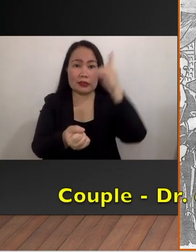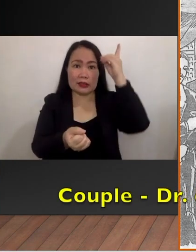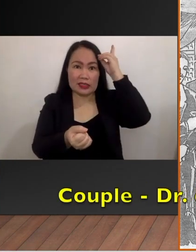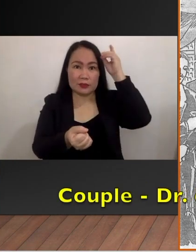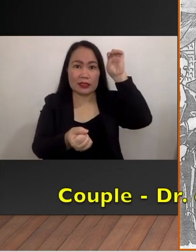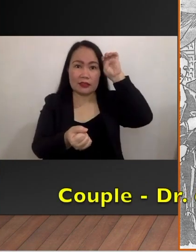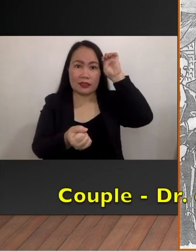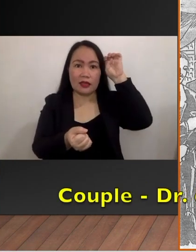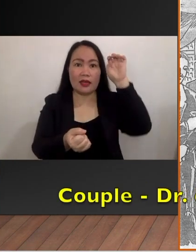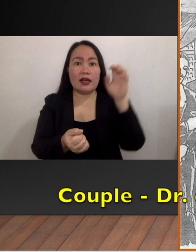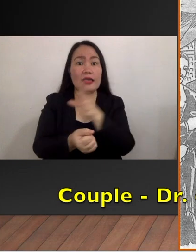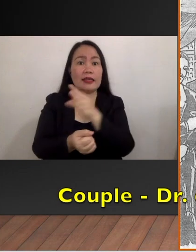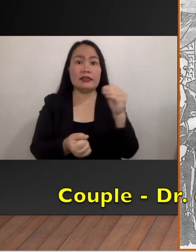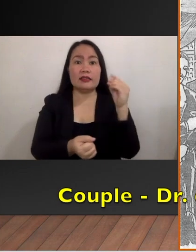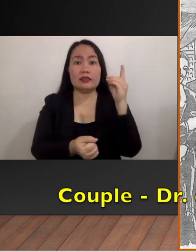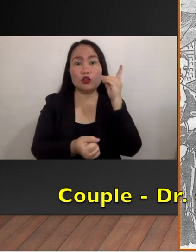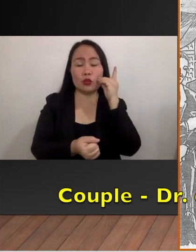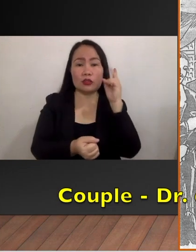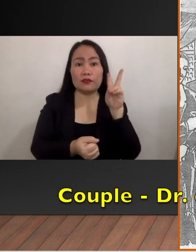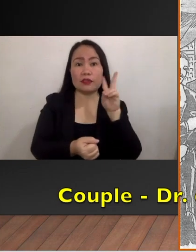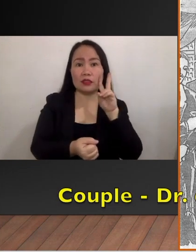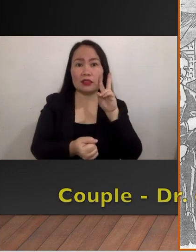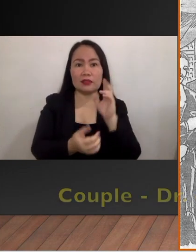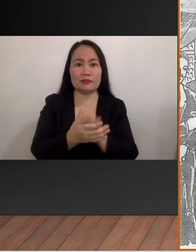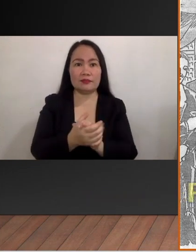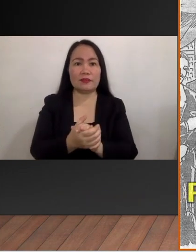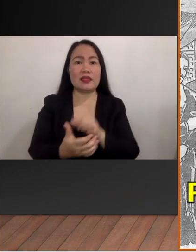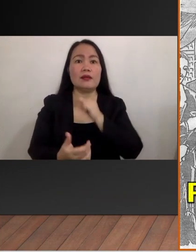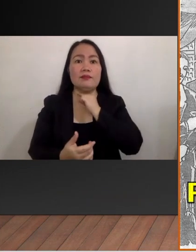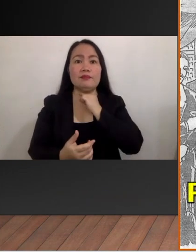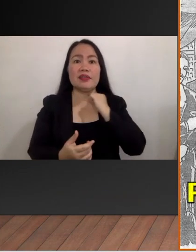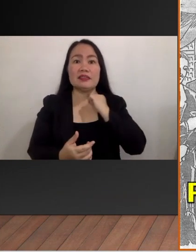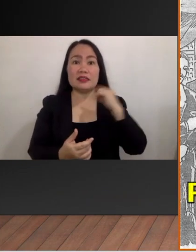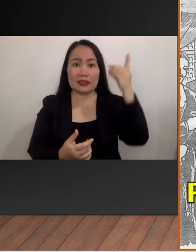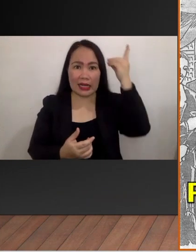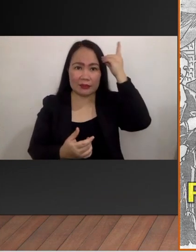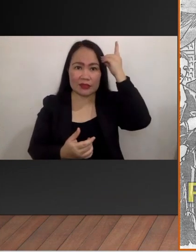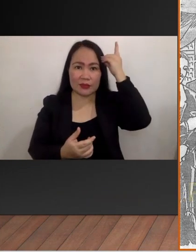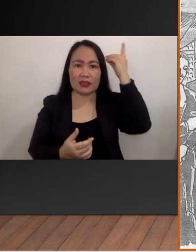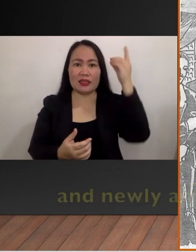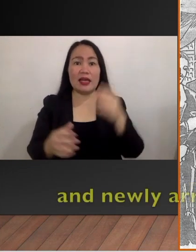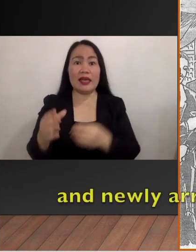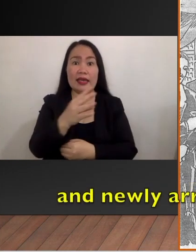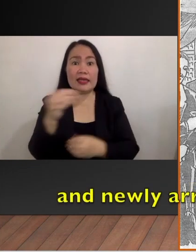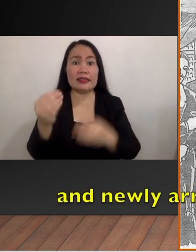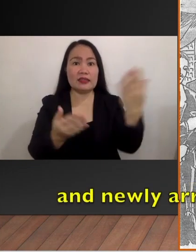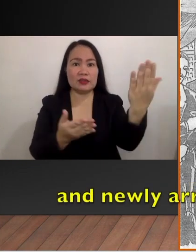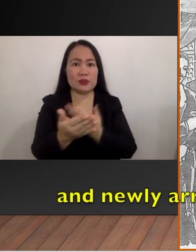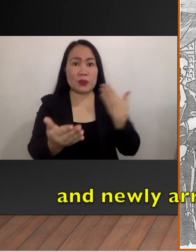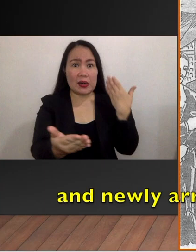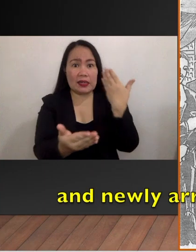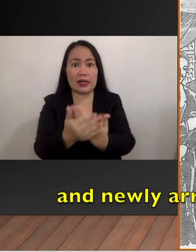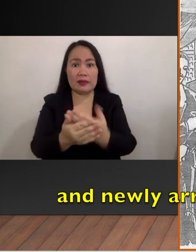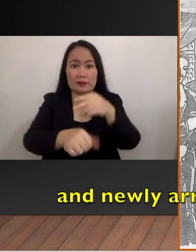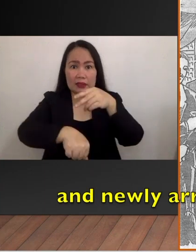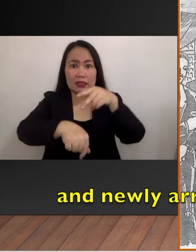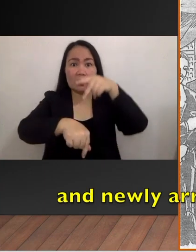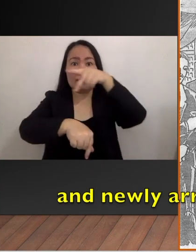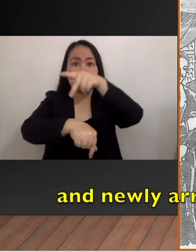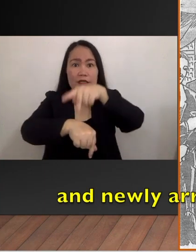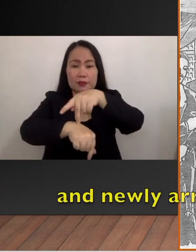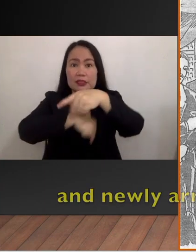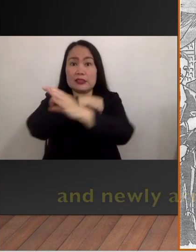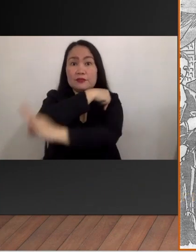D. Ispadanas and Doña Victorina, Padre Damaso, and a newly arrived foreigner in